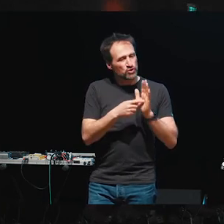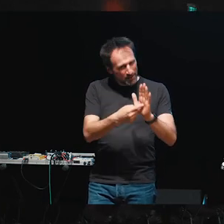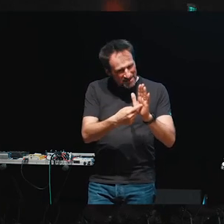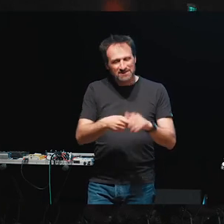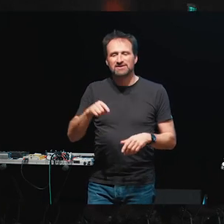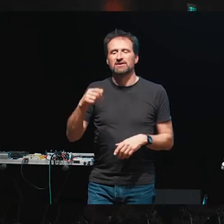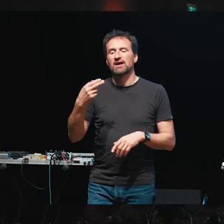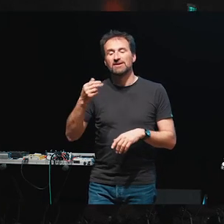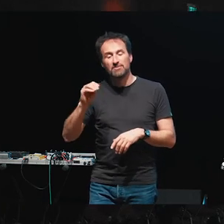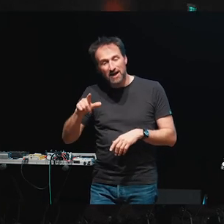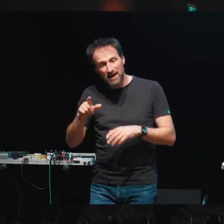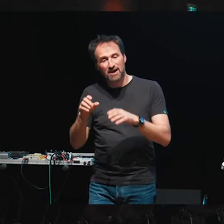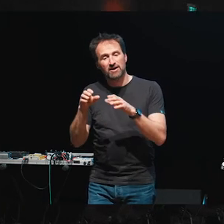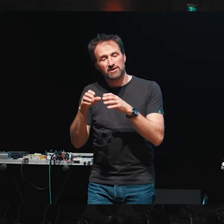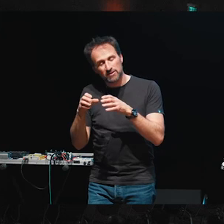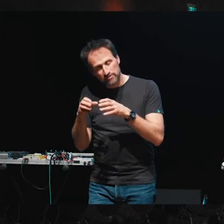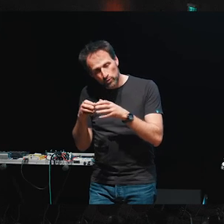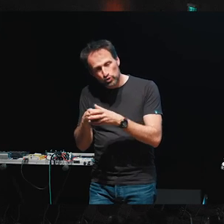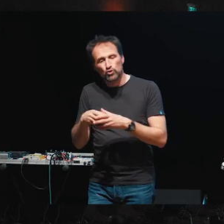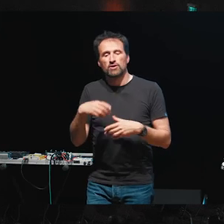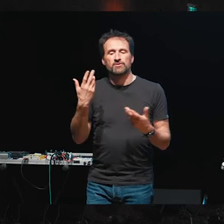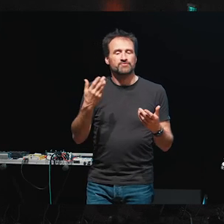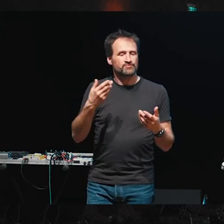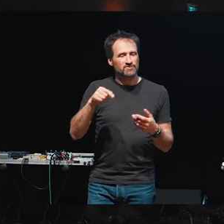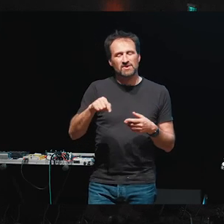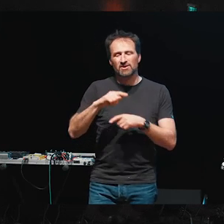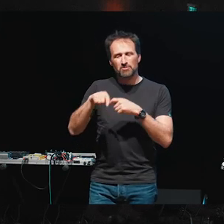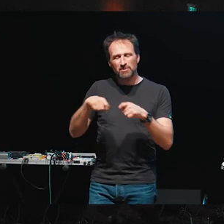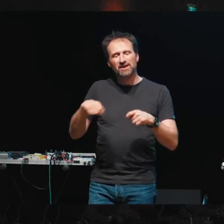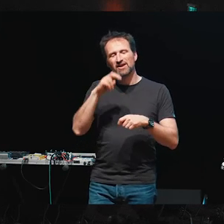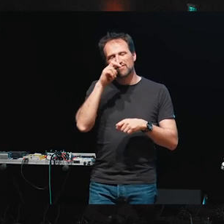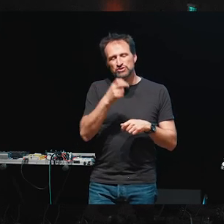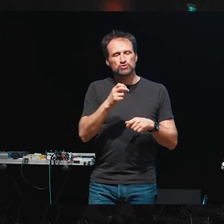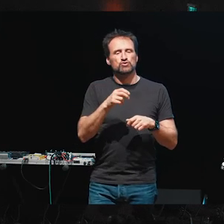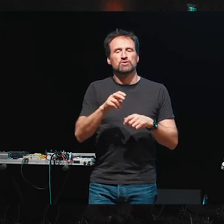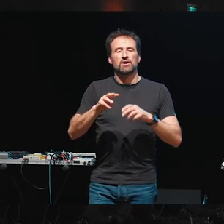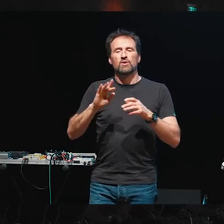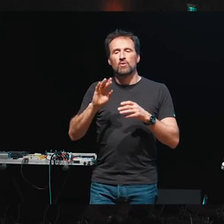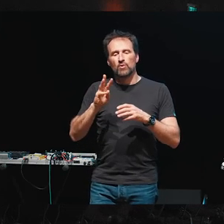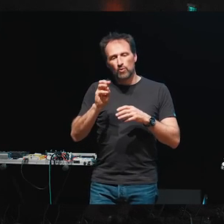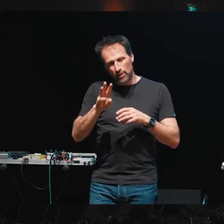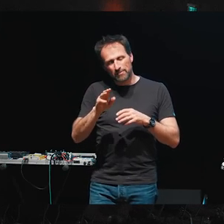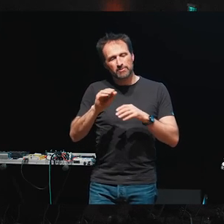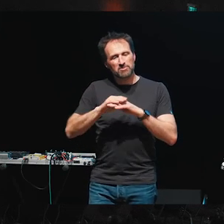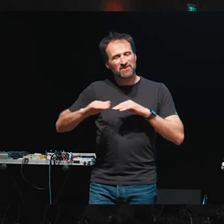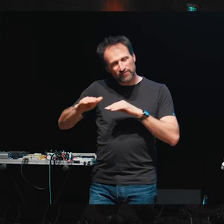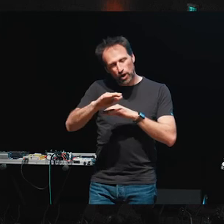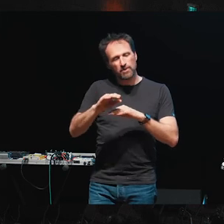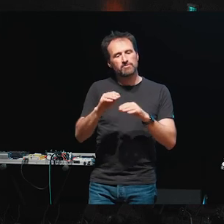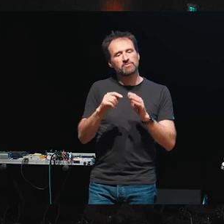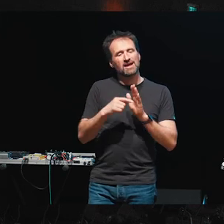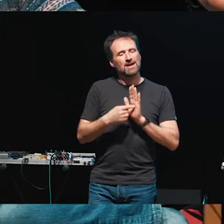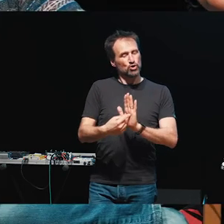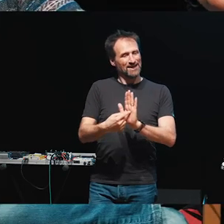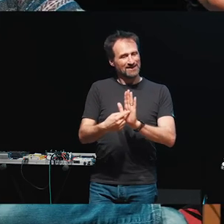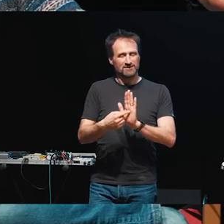modules, and all this kind of stuff, bundlers trying to emulate the web platform and trying to be some kind of optimization tool, not